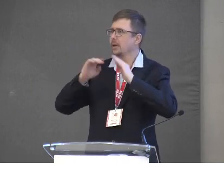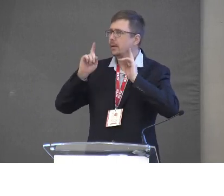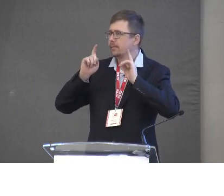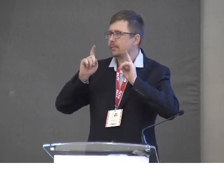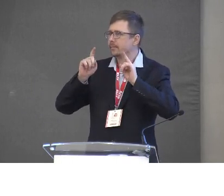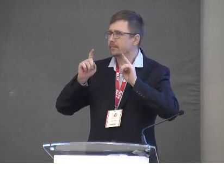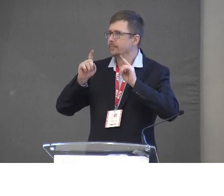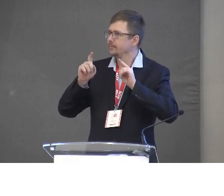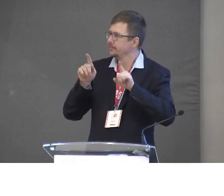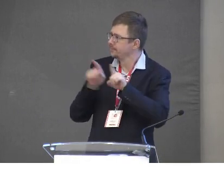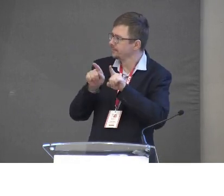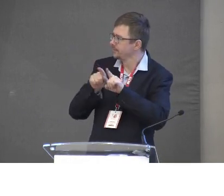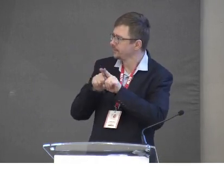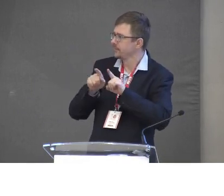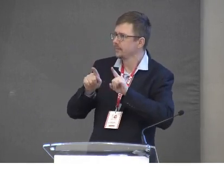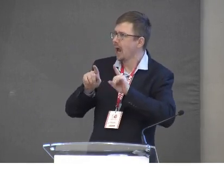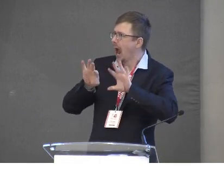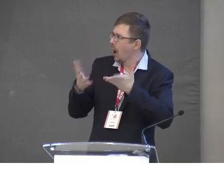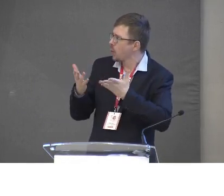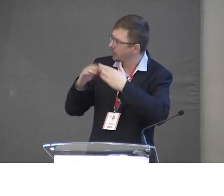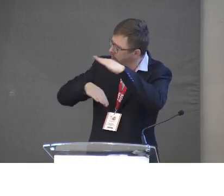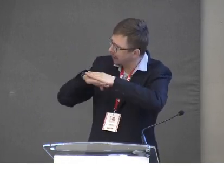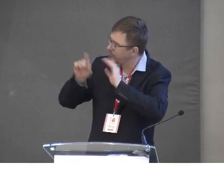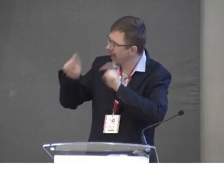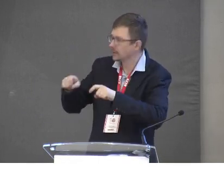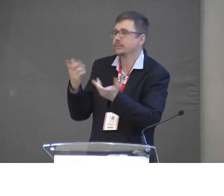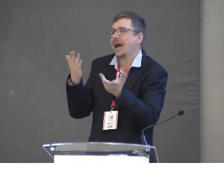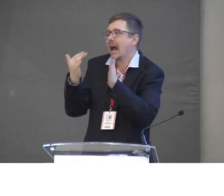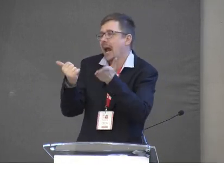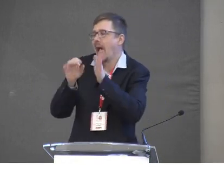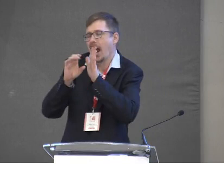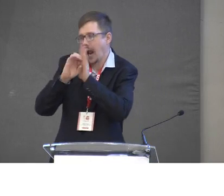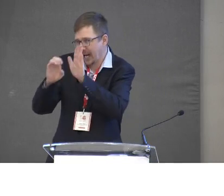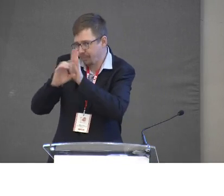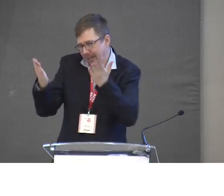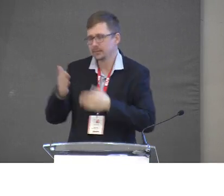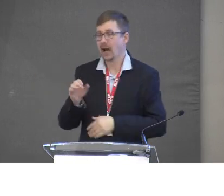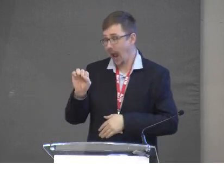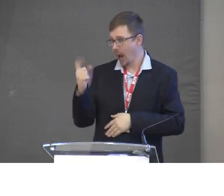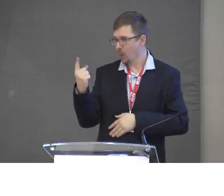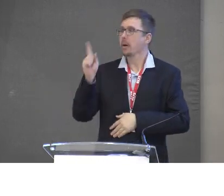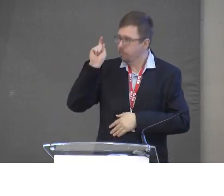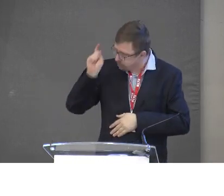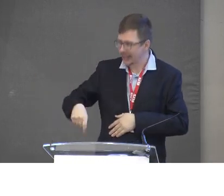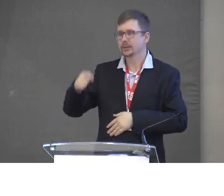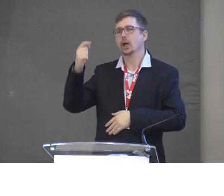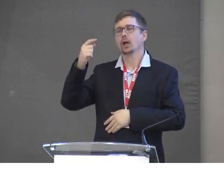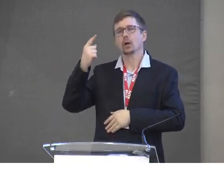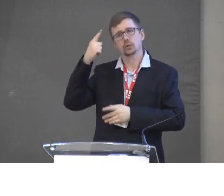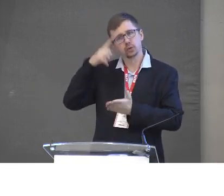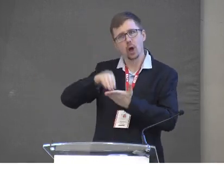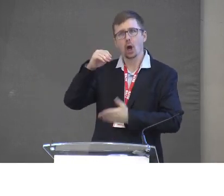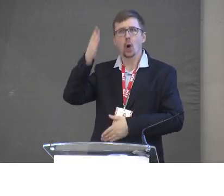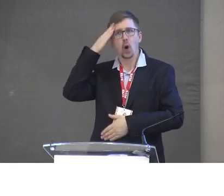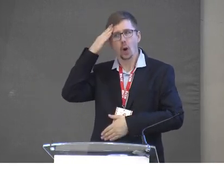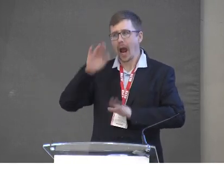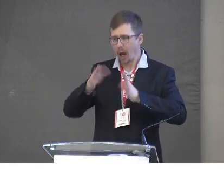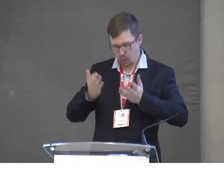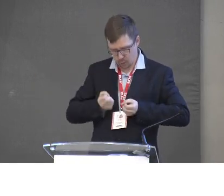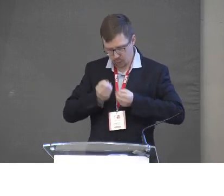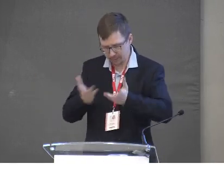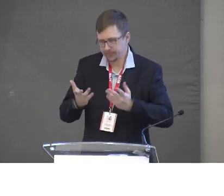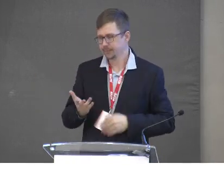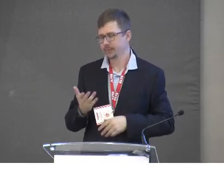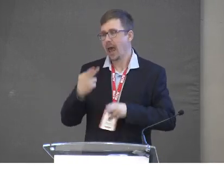it describes the minimum amount learners should know. For example, by level